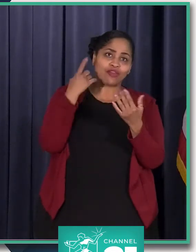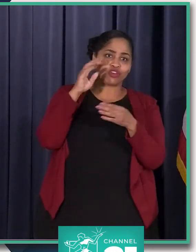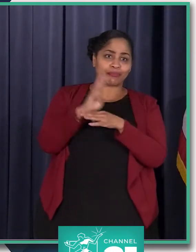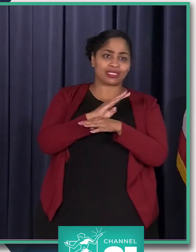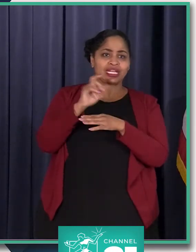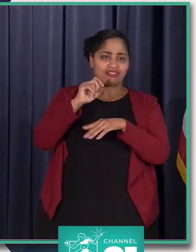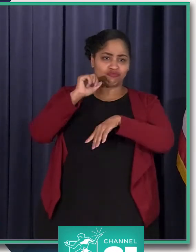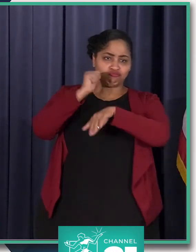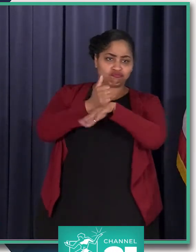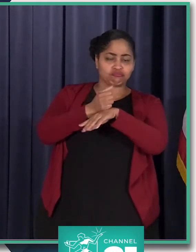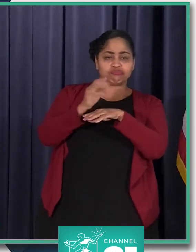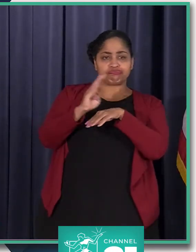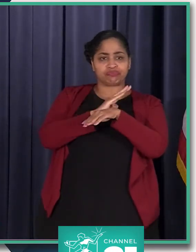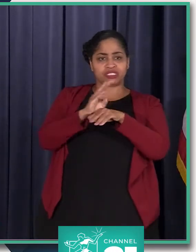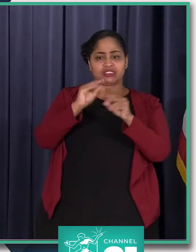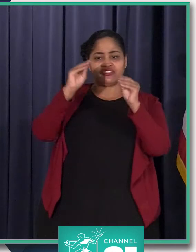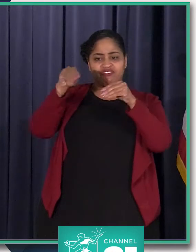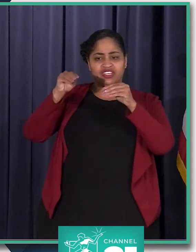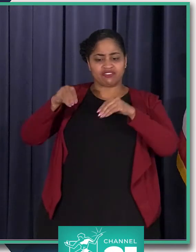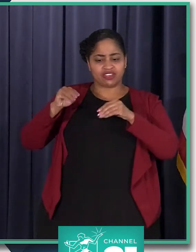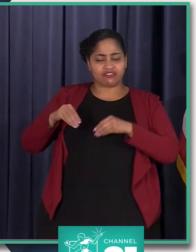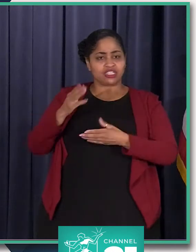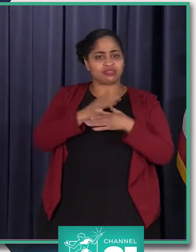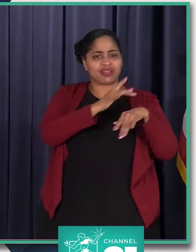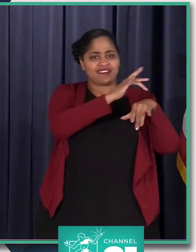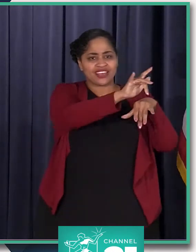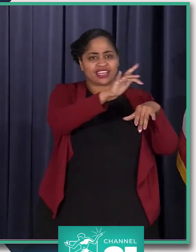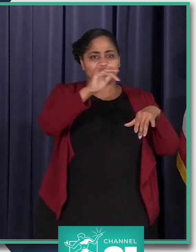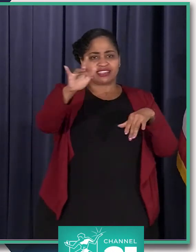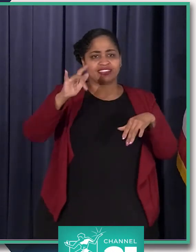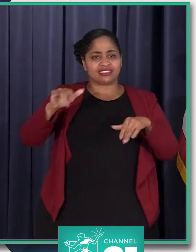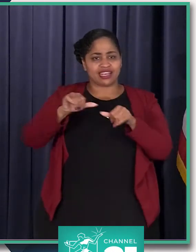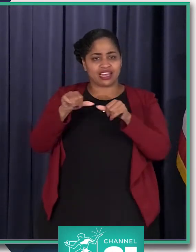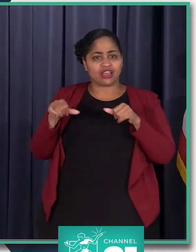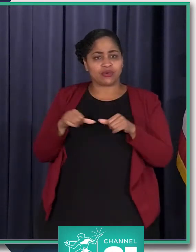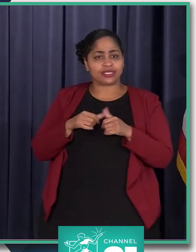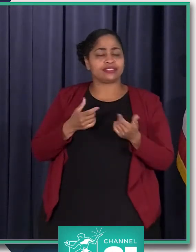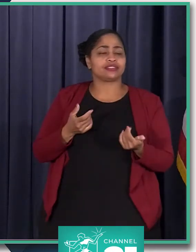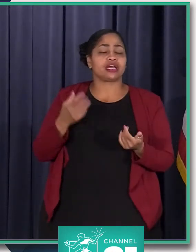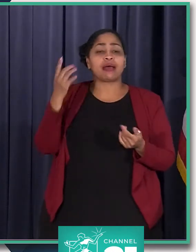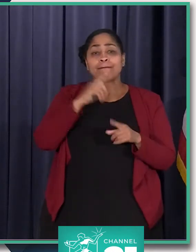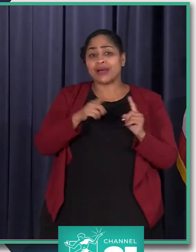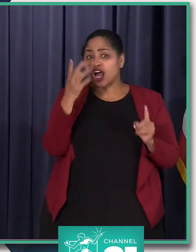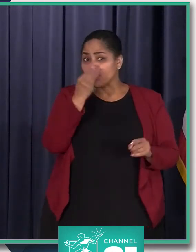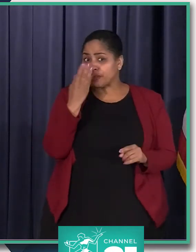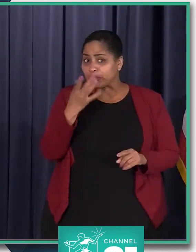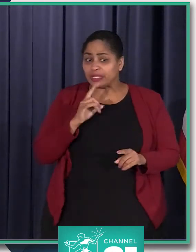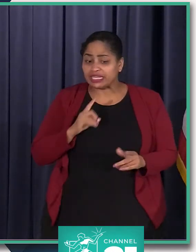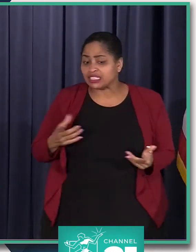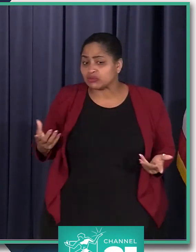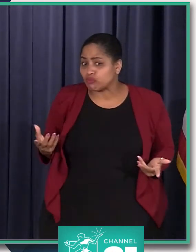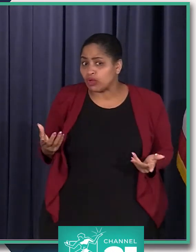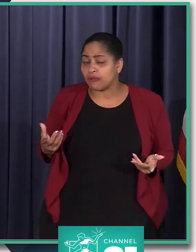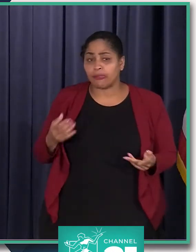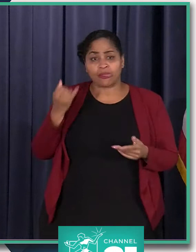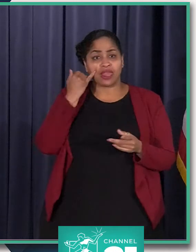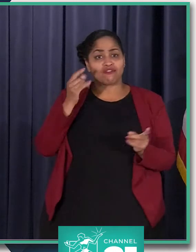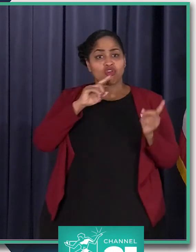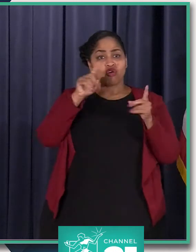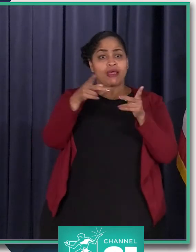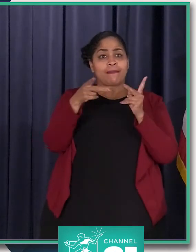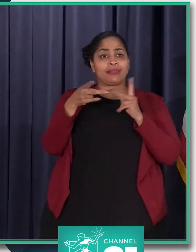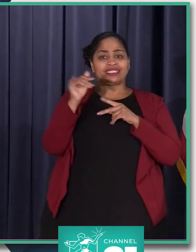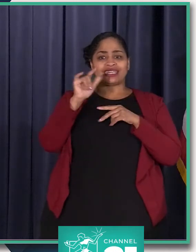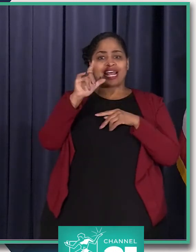up some businesses to fill in some of those vacant lots. But the beauty of that is, though, that if you go to places